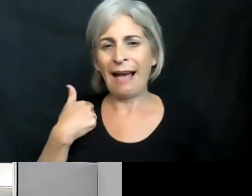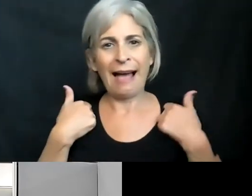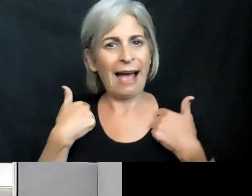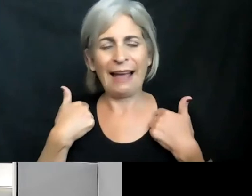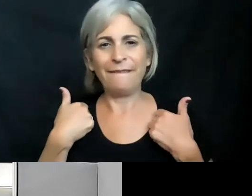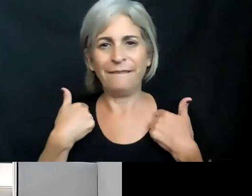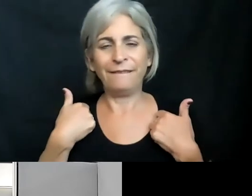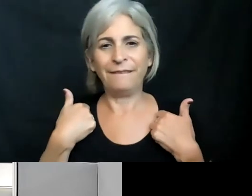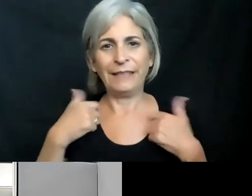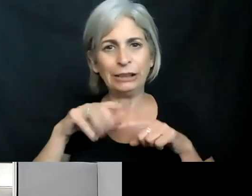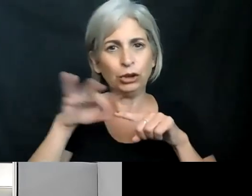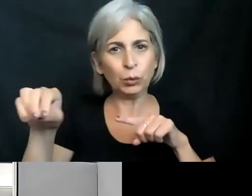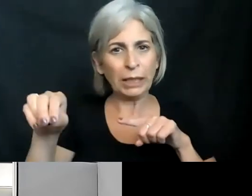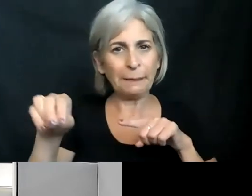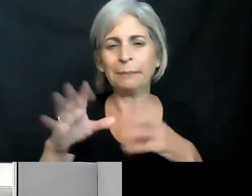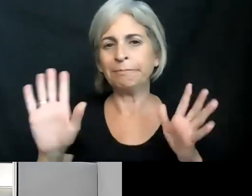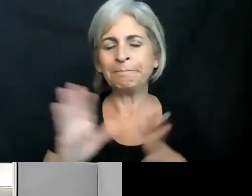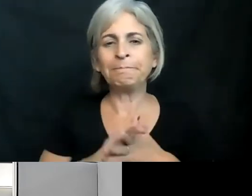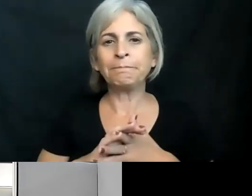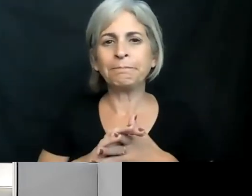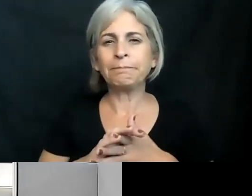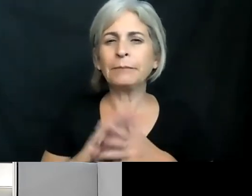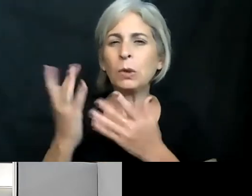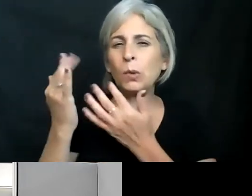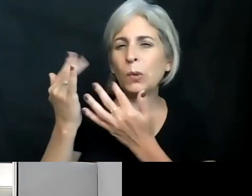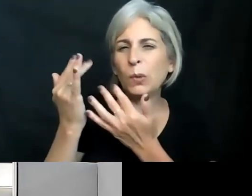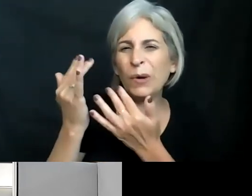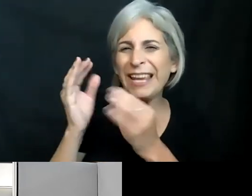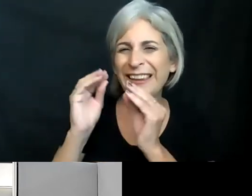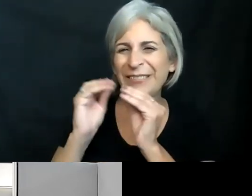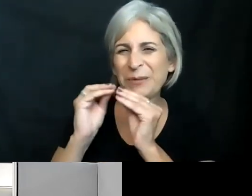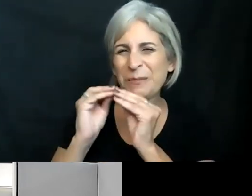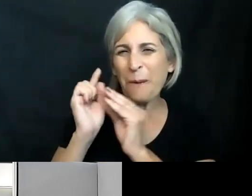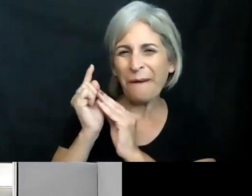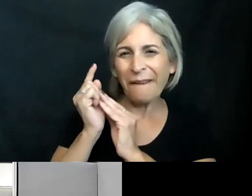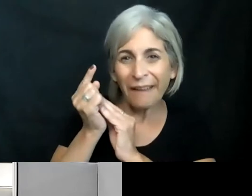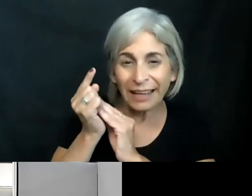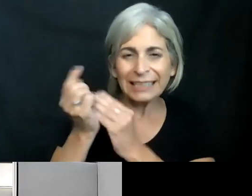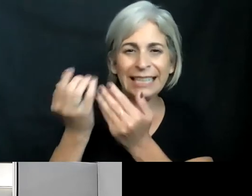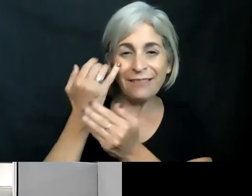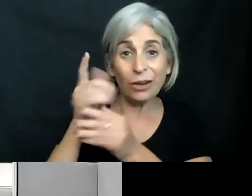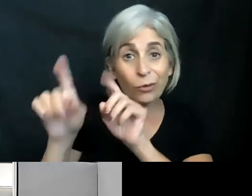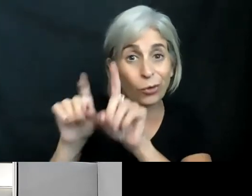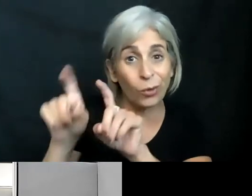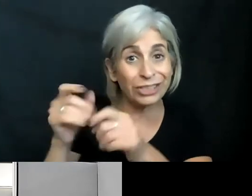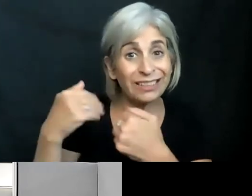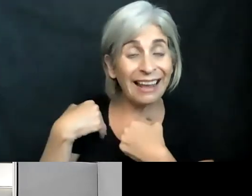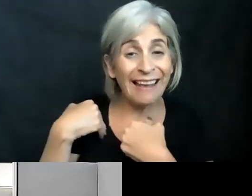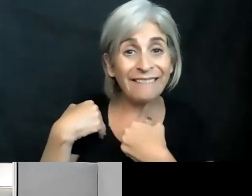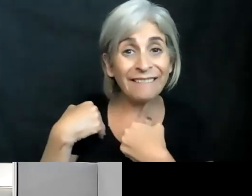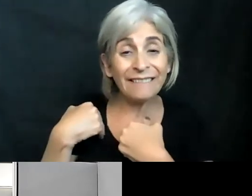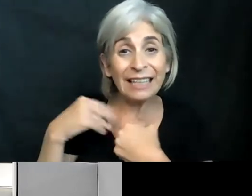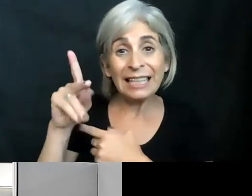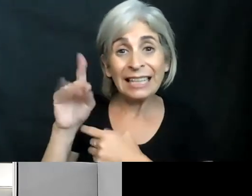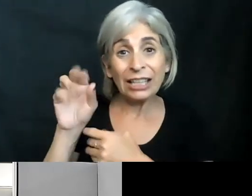So that's enough for that one. Give it a few more seconds if anybody has any questions. Kira, did you